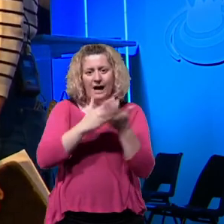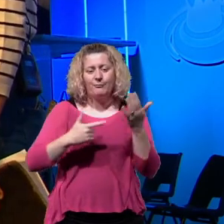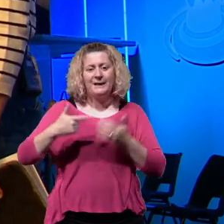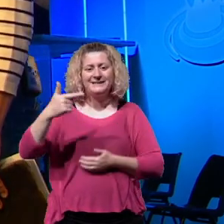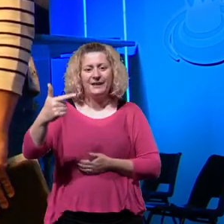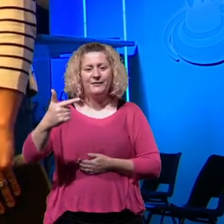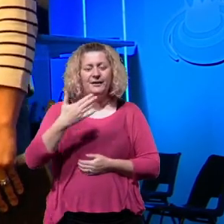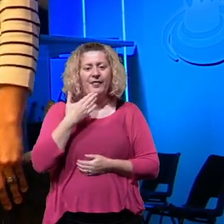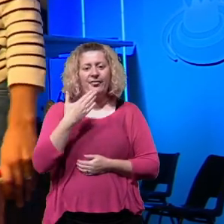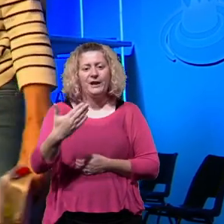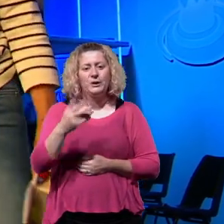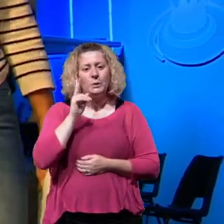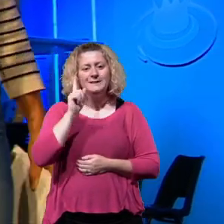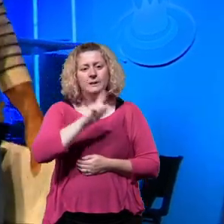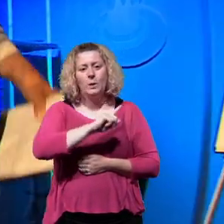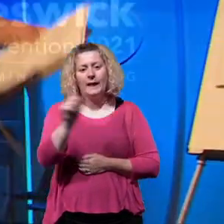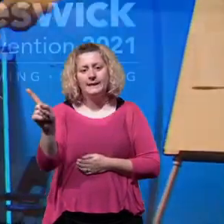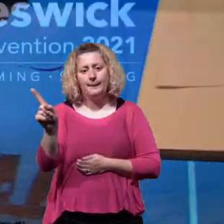we'll see you later.